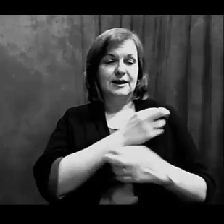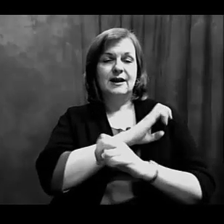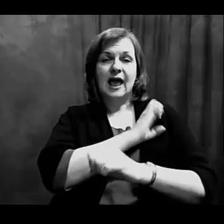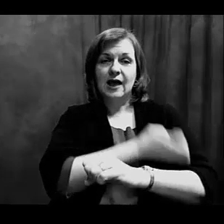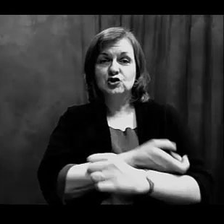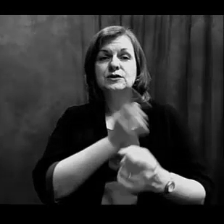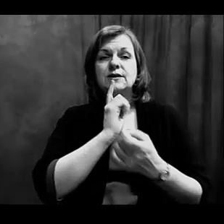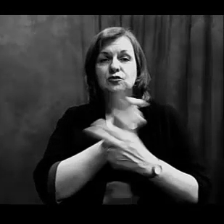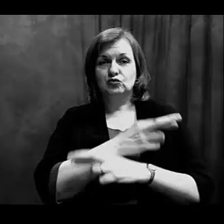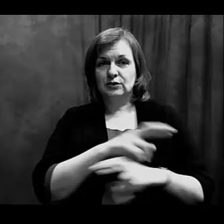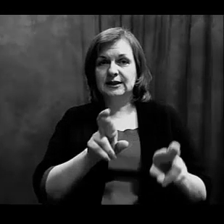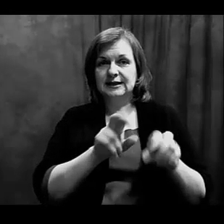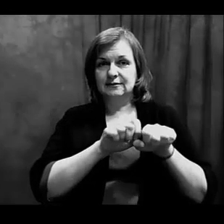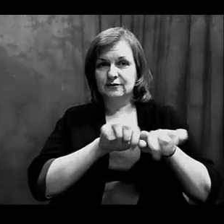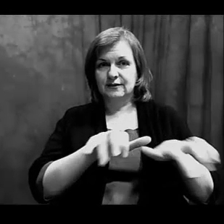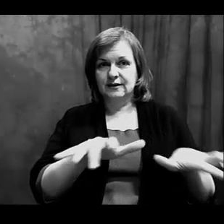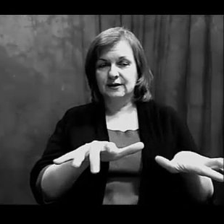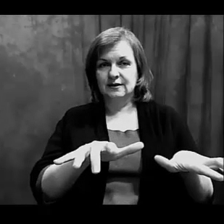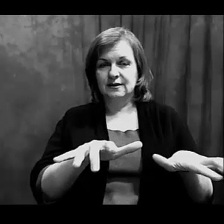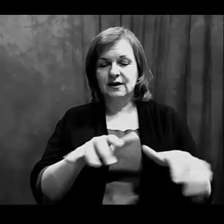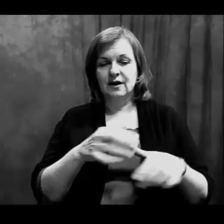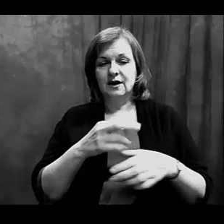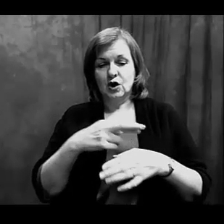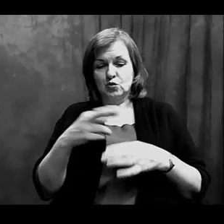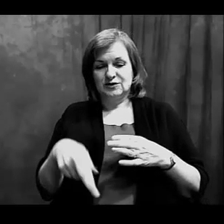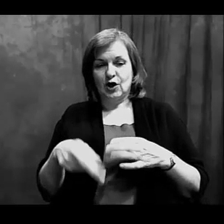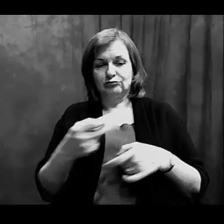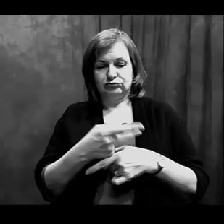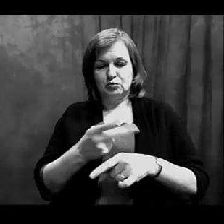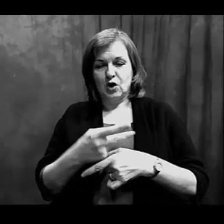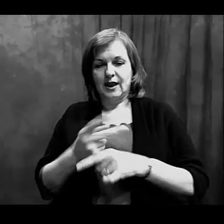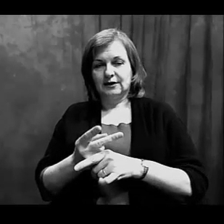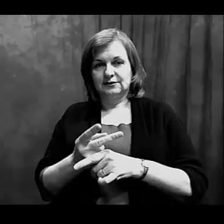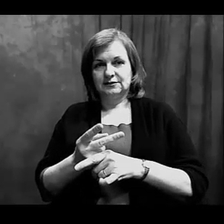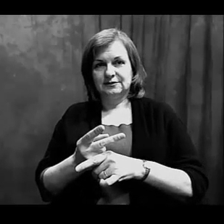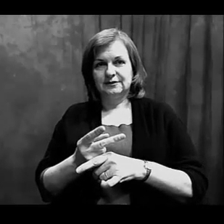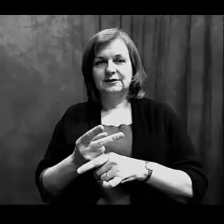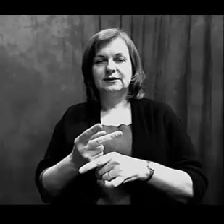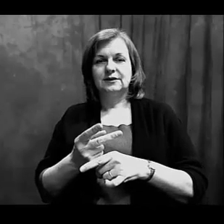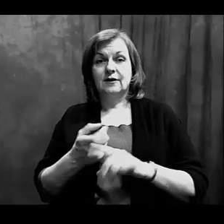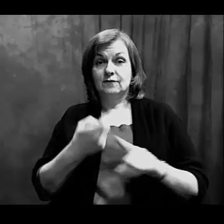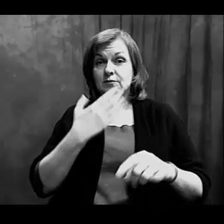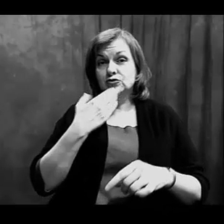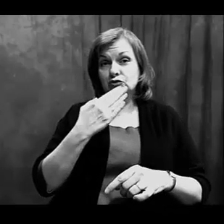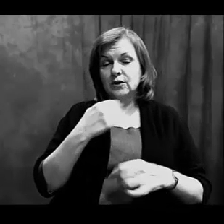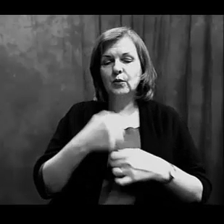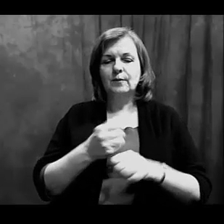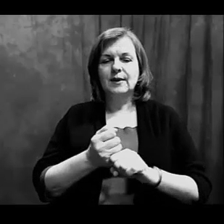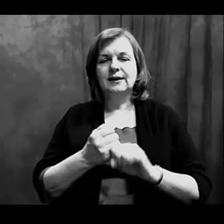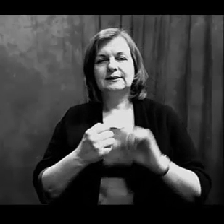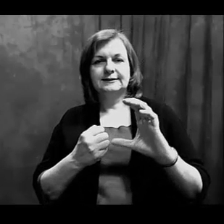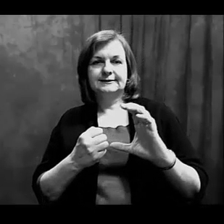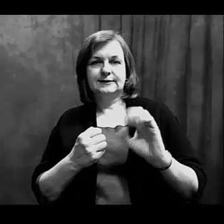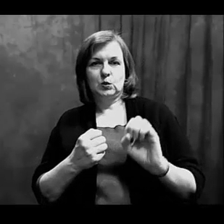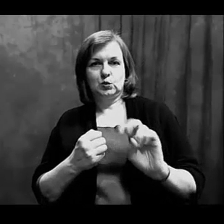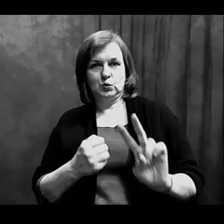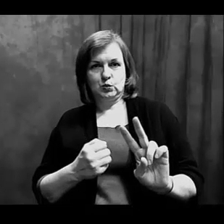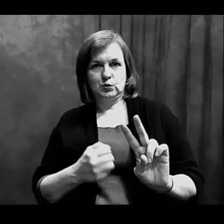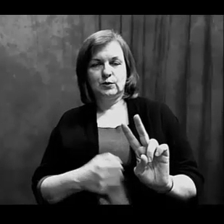Energy is released, and the products that we form from sugar are CO2,